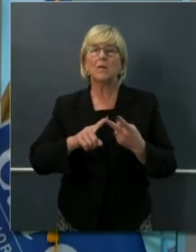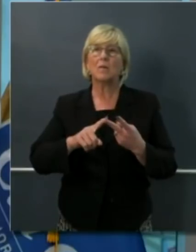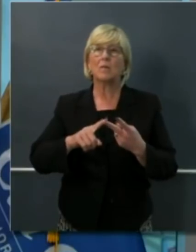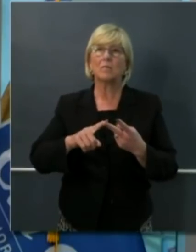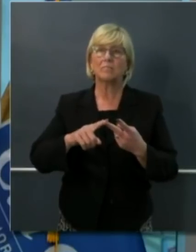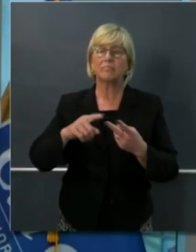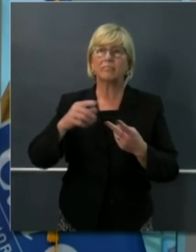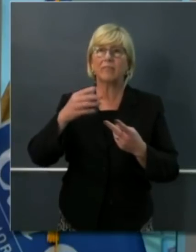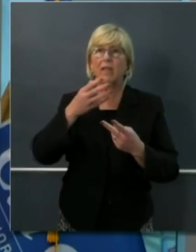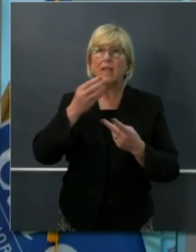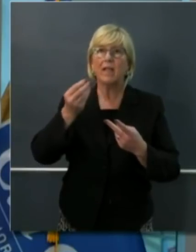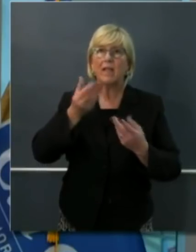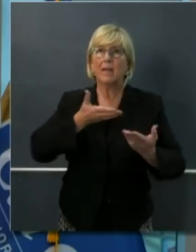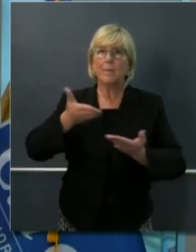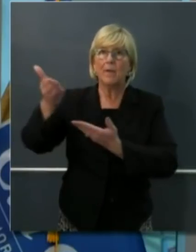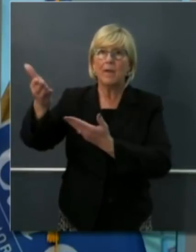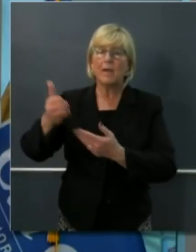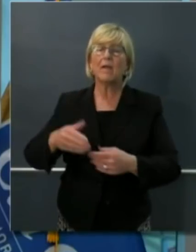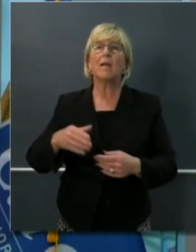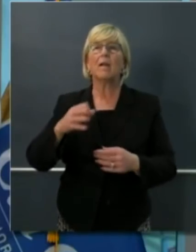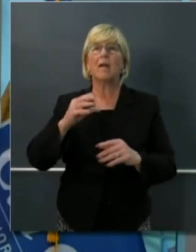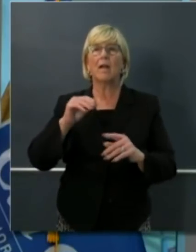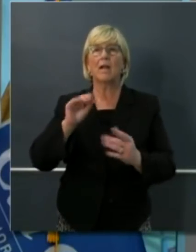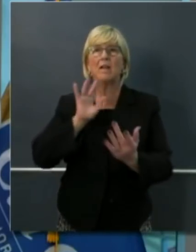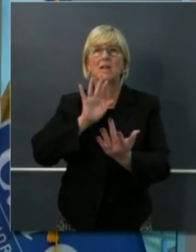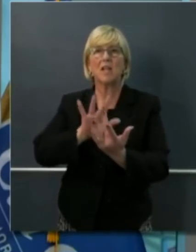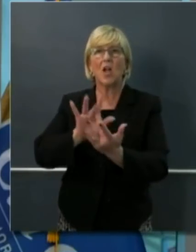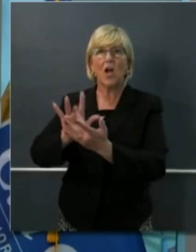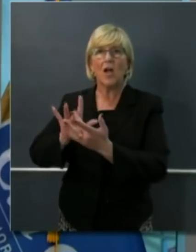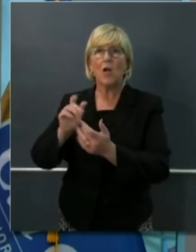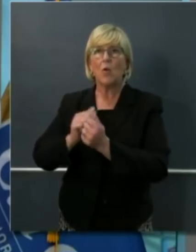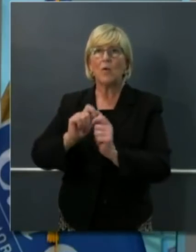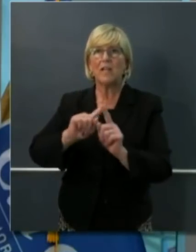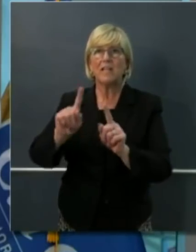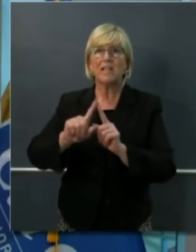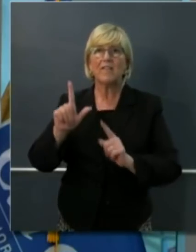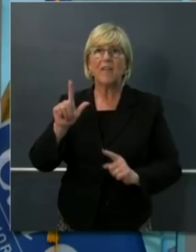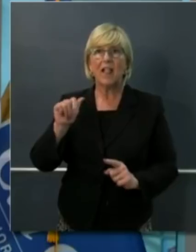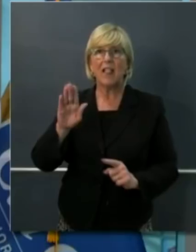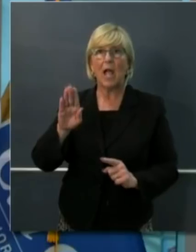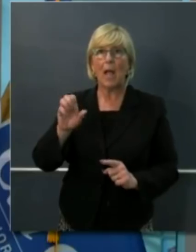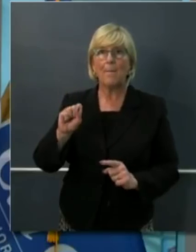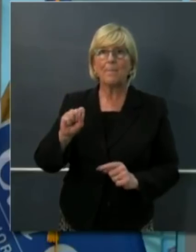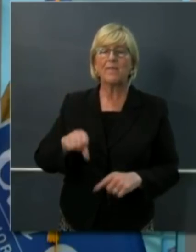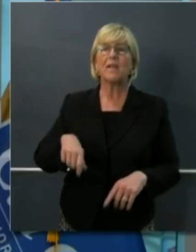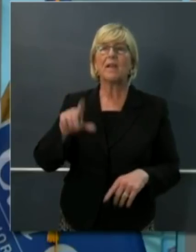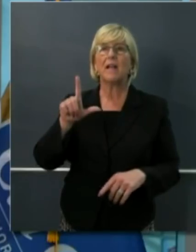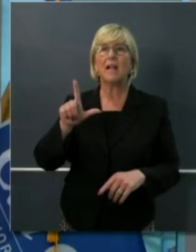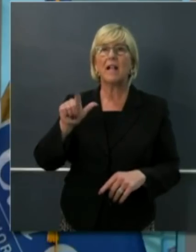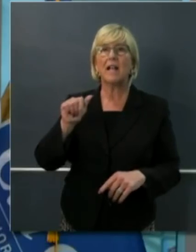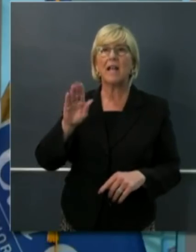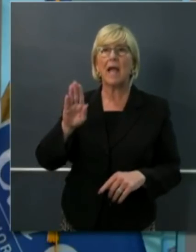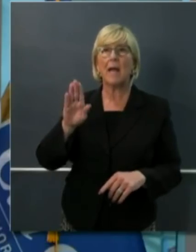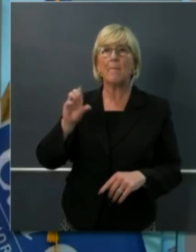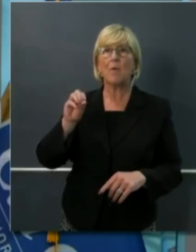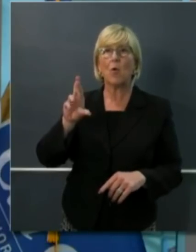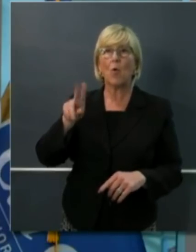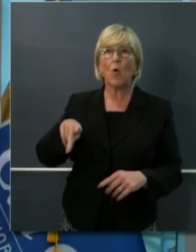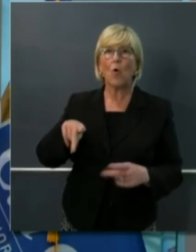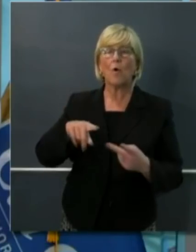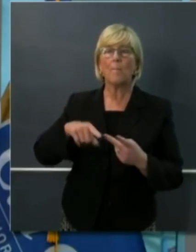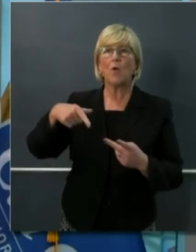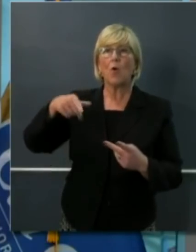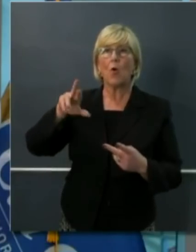partners. The governor mentioned Abbott. We've been in great conversations with LabCorp and Quest as important